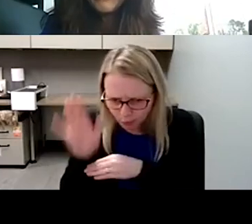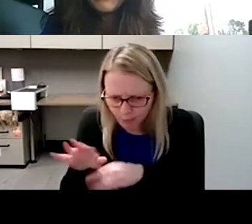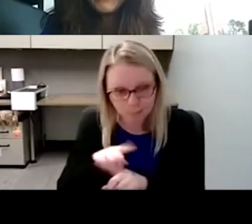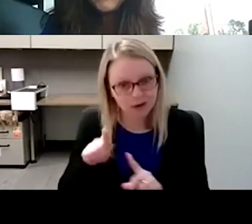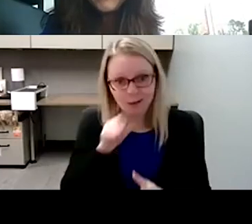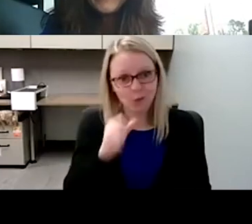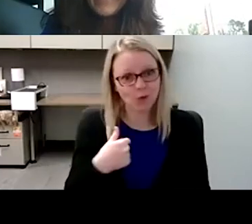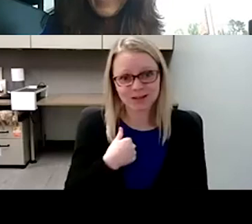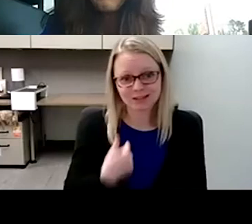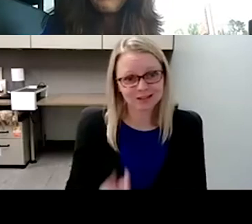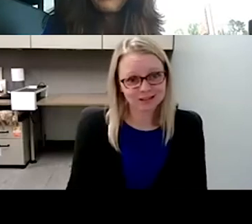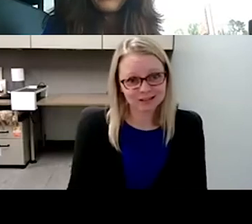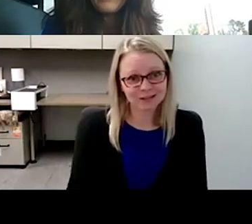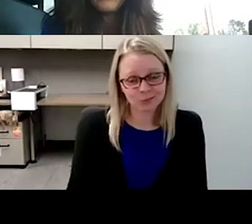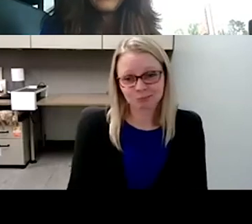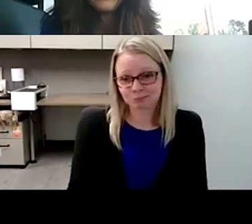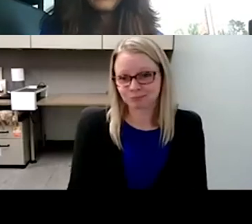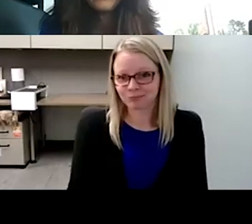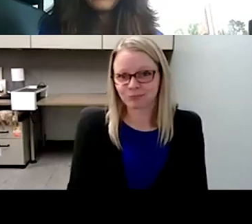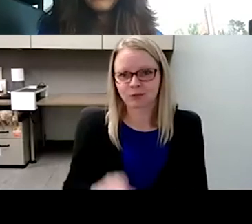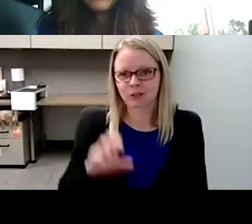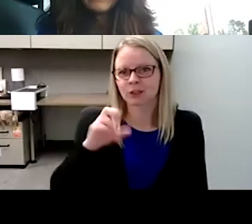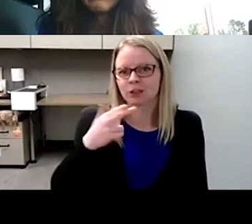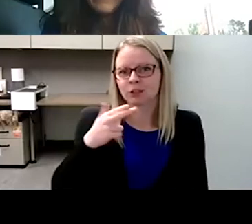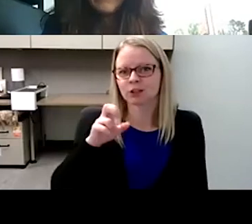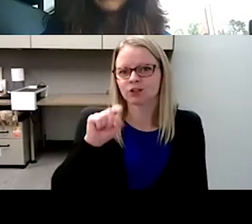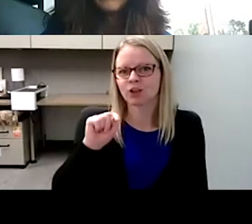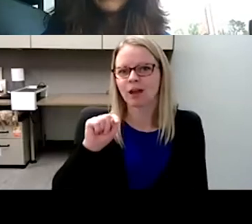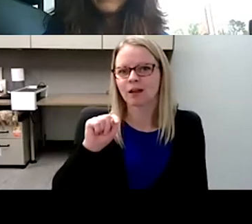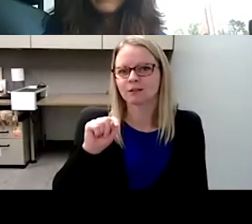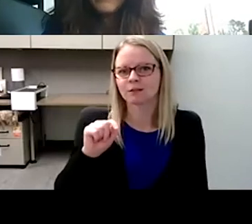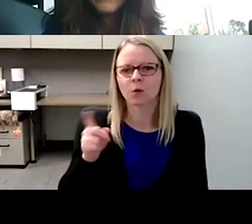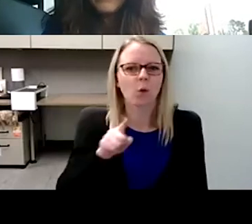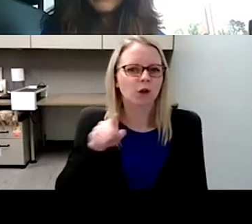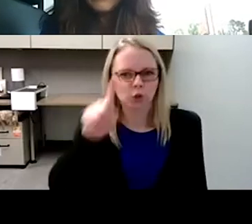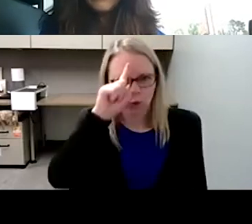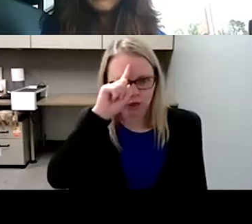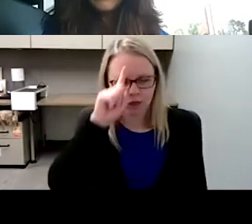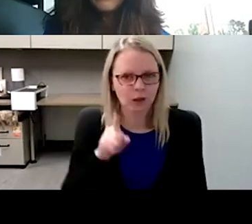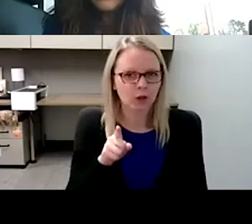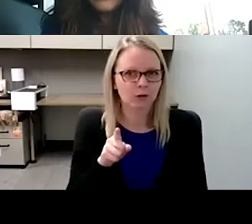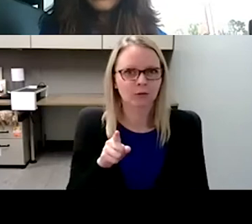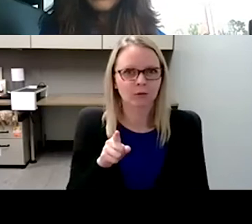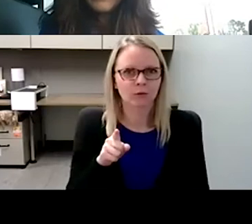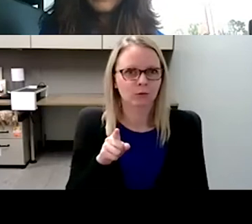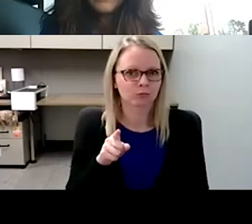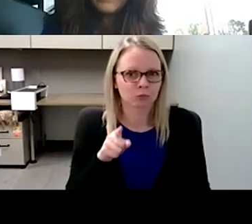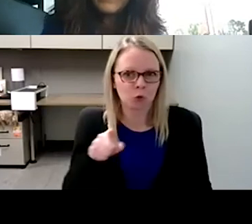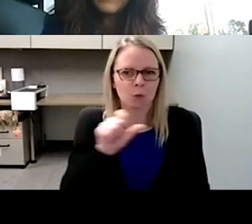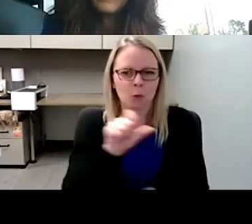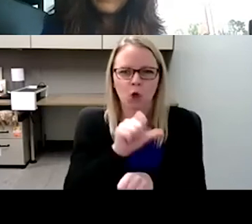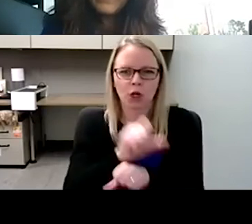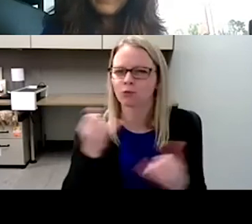So thank you. Chet, you want to share where you thought you would be at this point and what career you would have gone through?